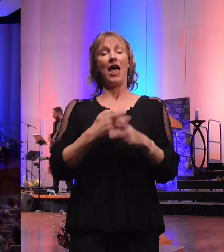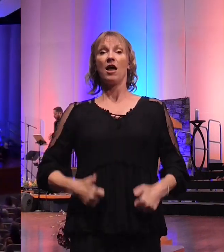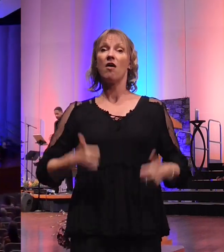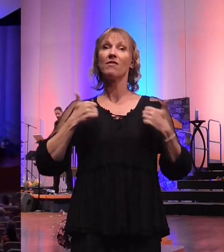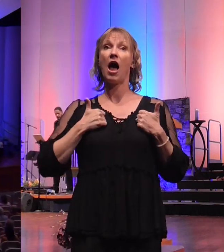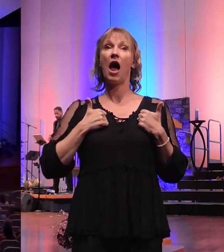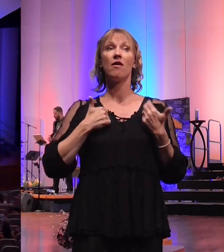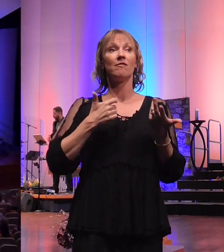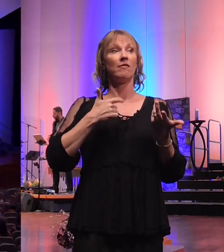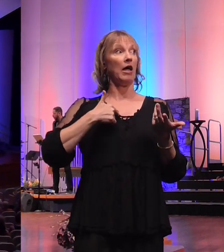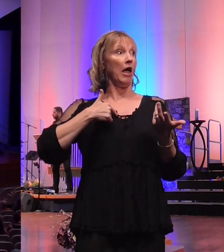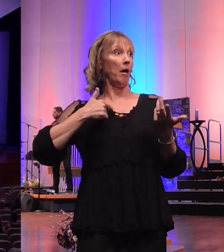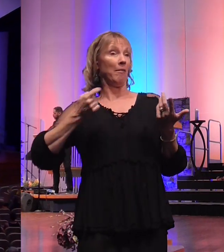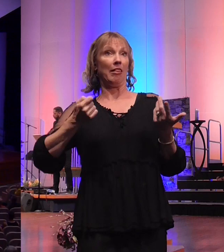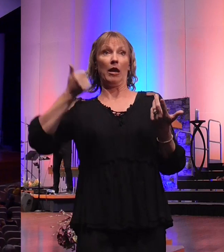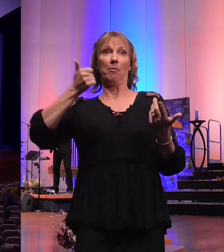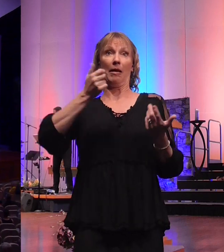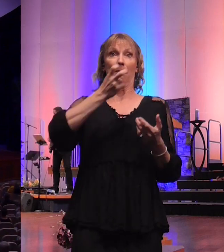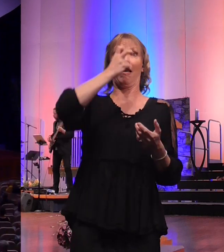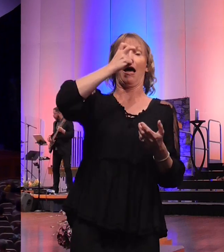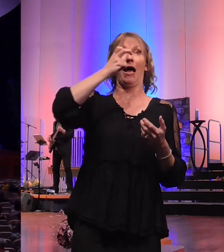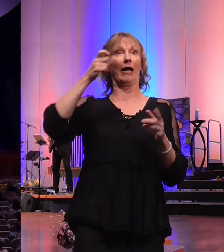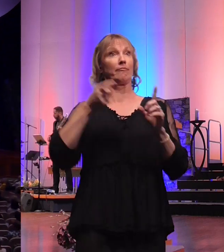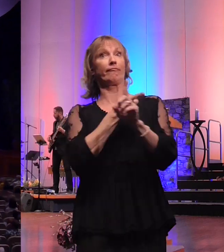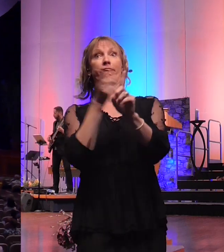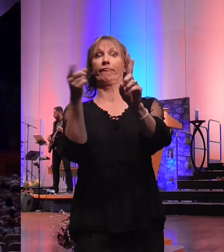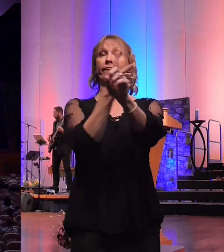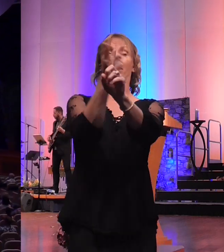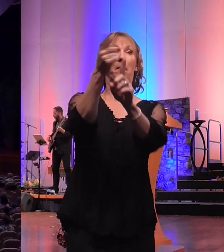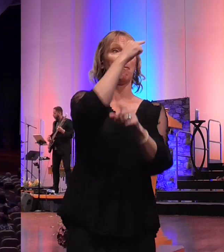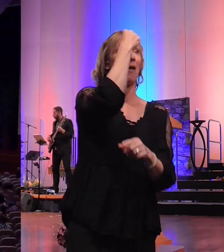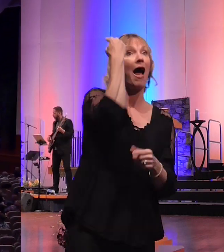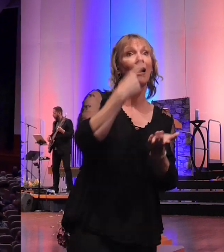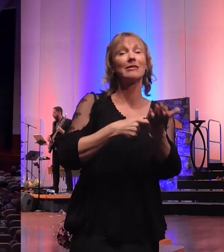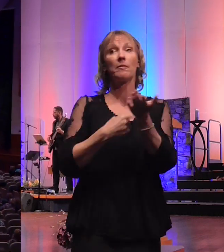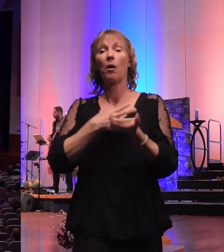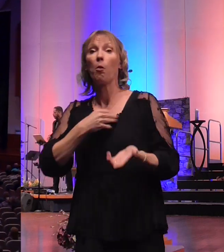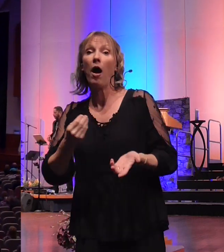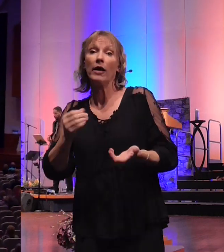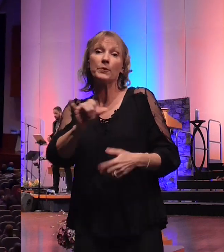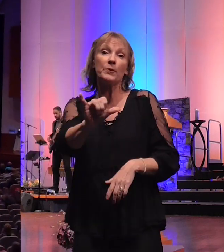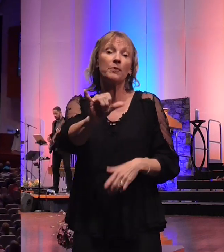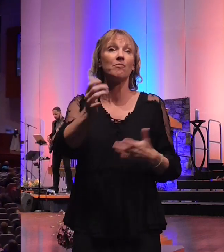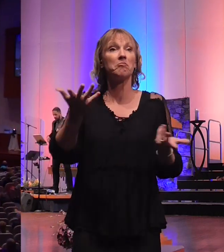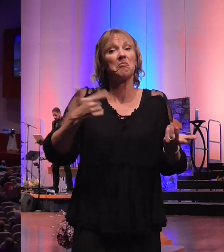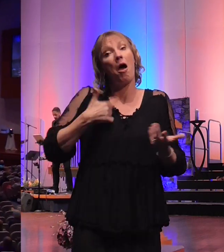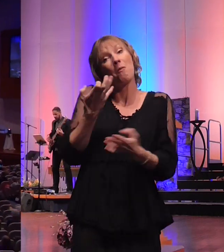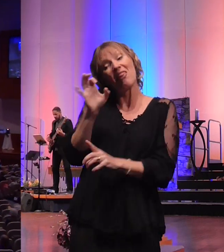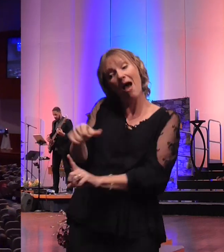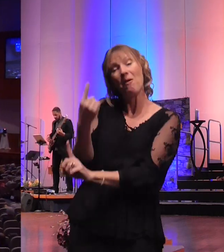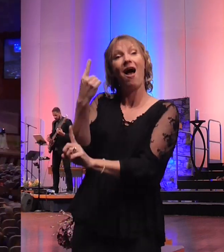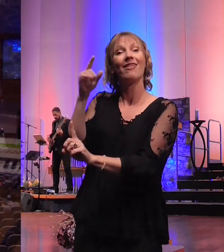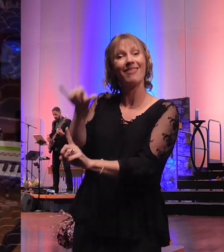where I'm kind of flying blind and black is sometimes white as well. I want that